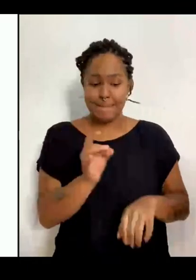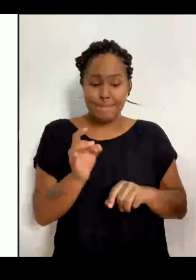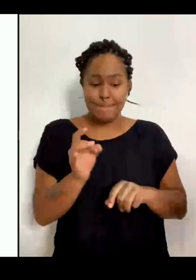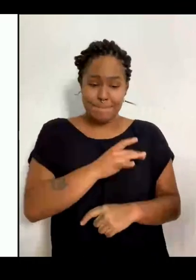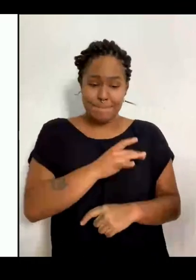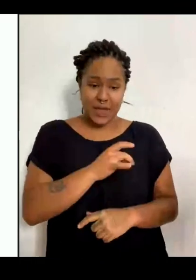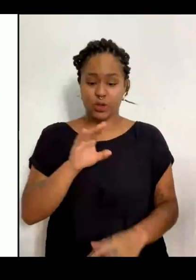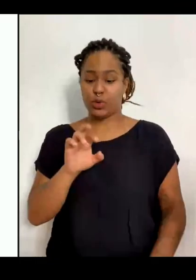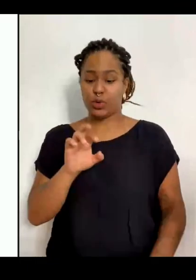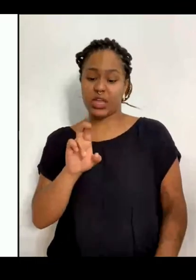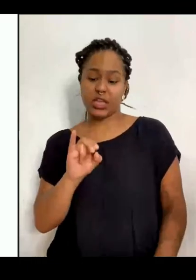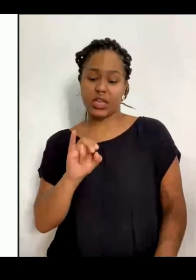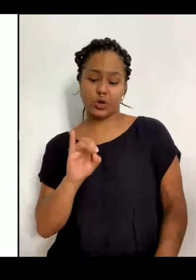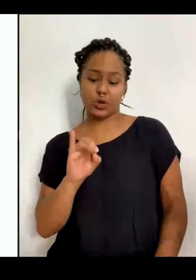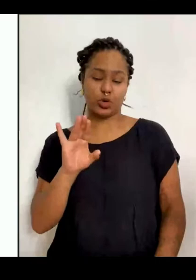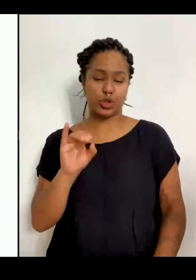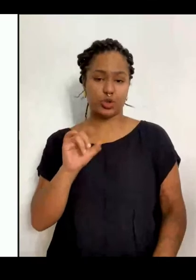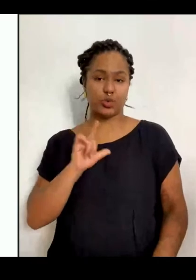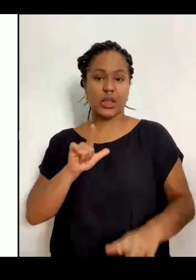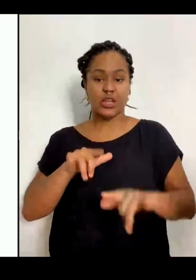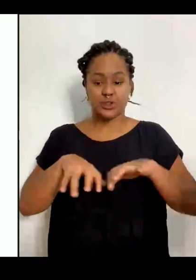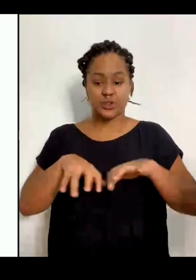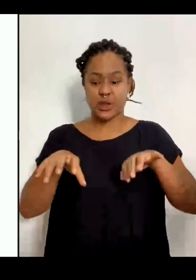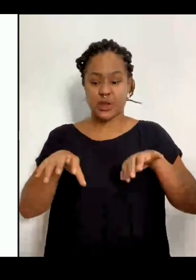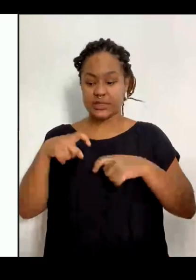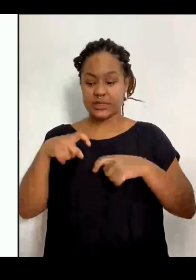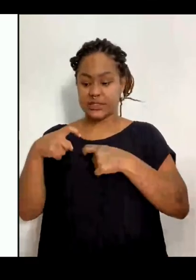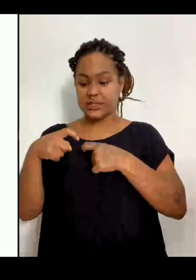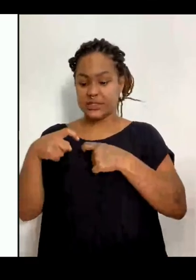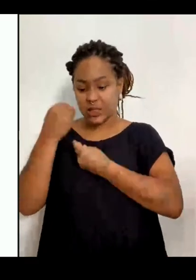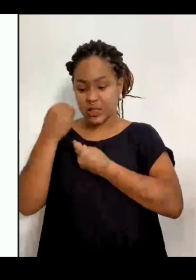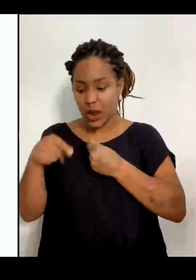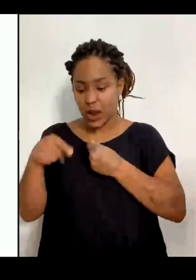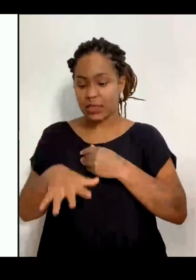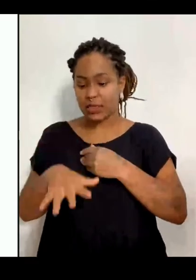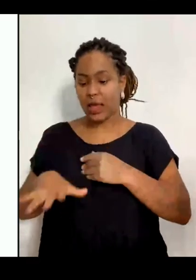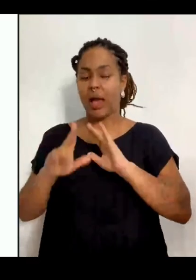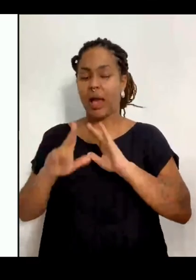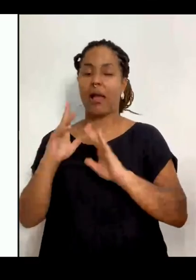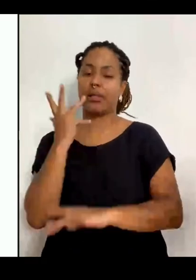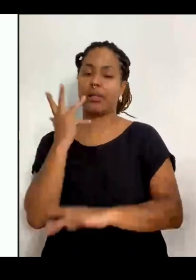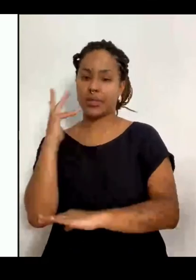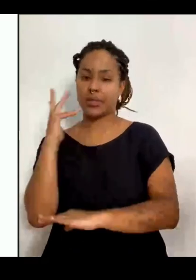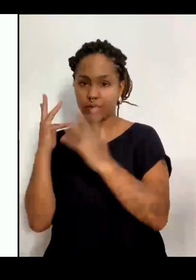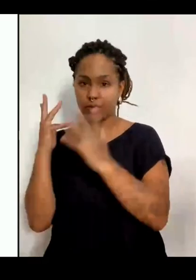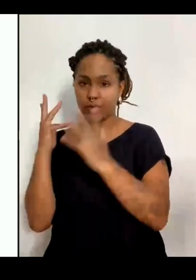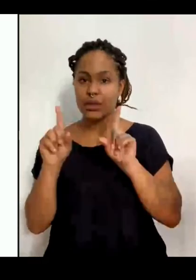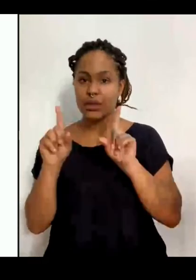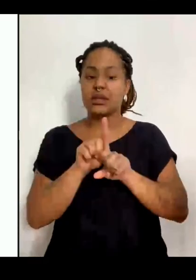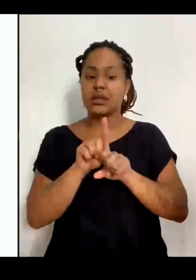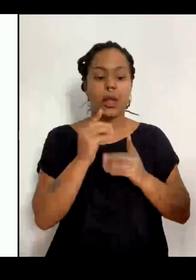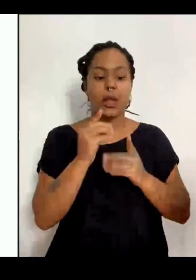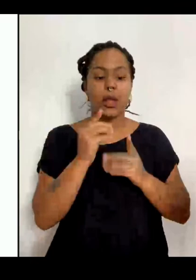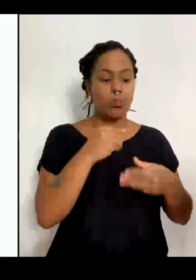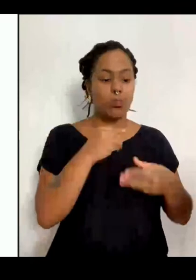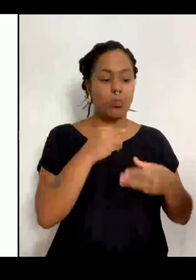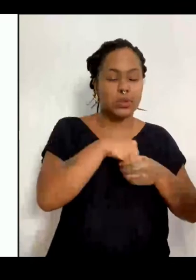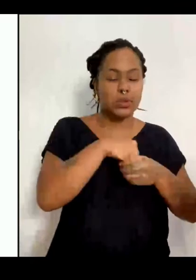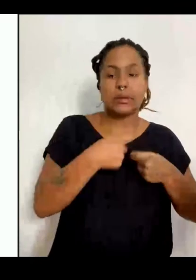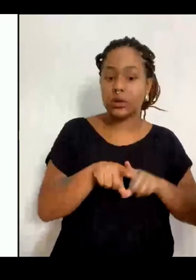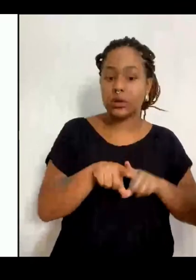sexualizations of nature as well as a numerous depreciations of so-called others she